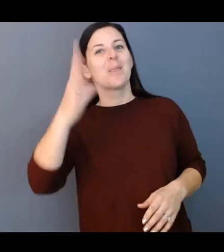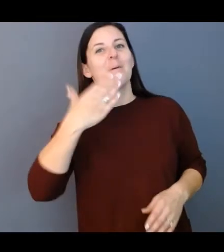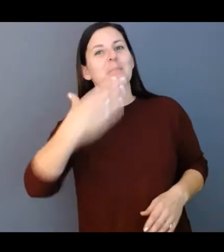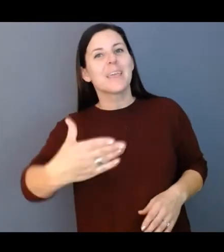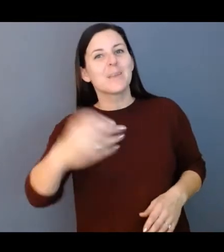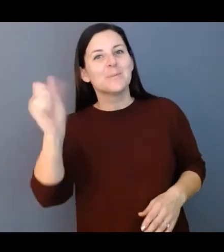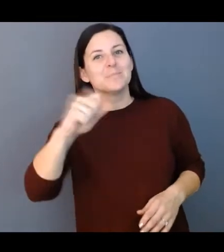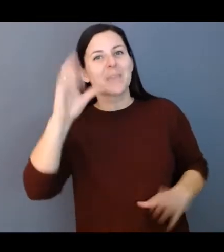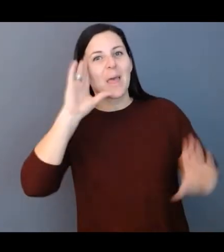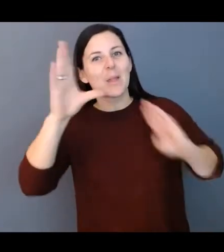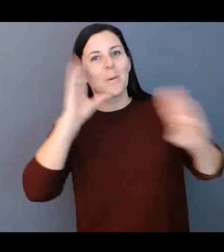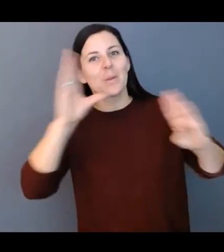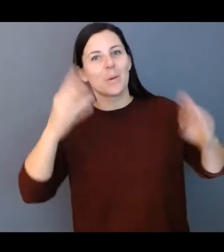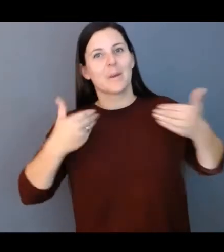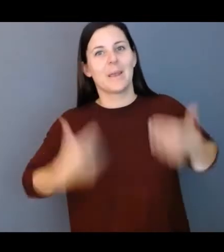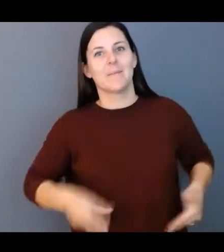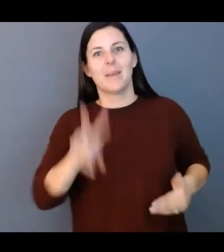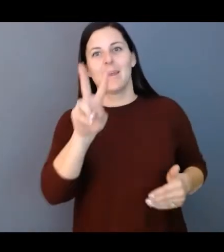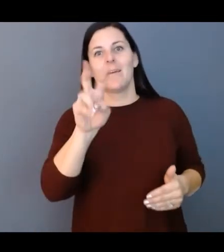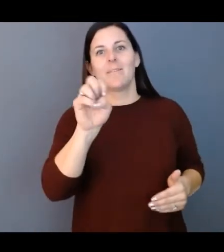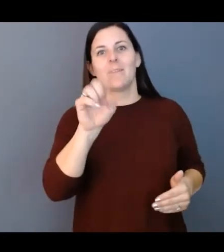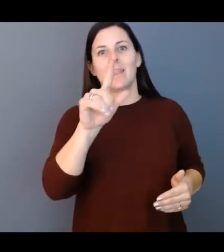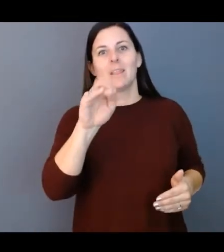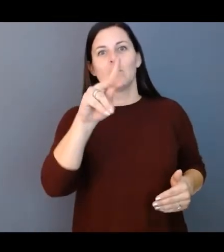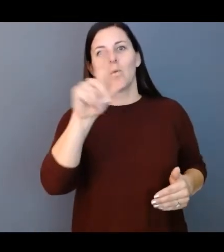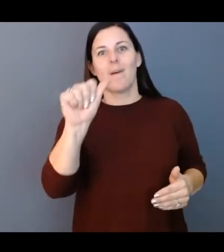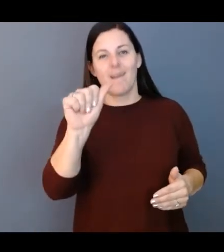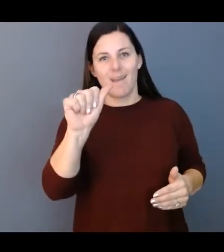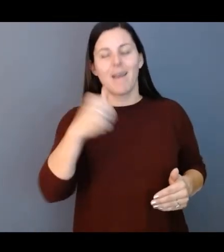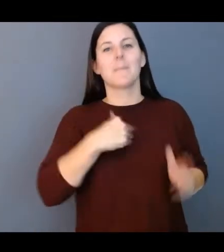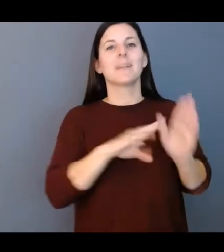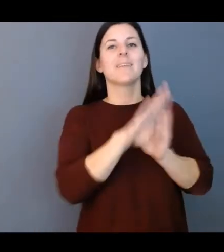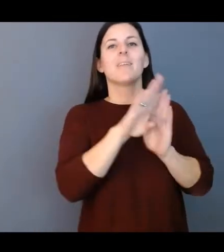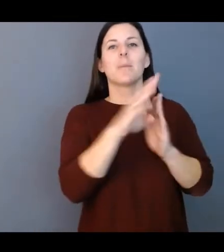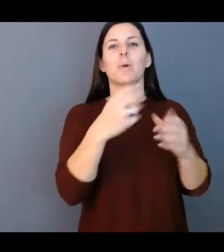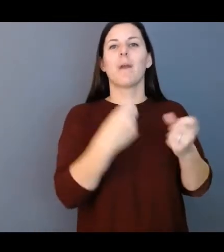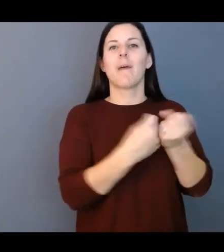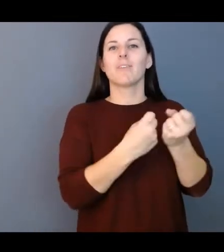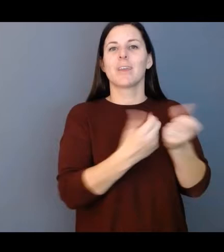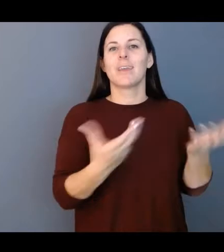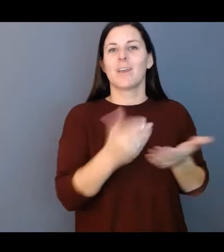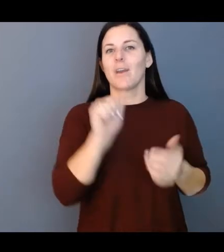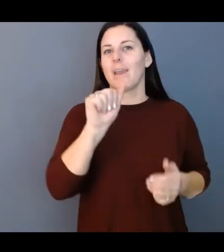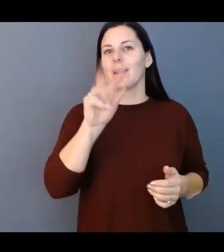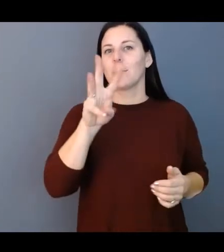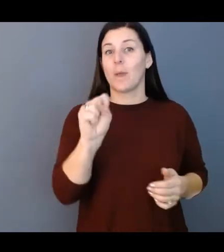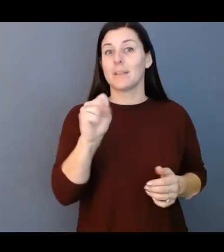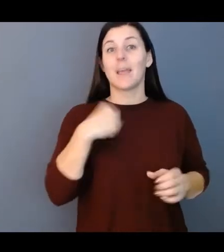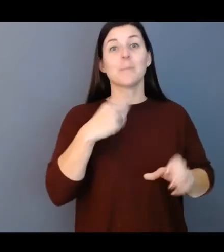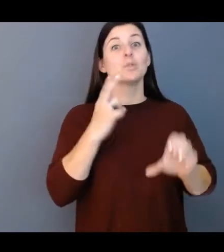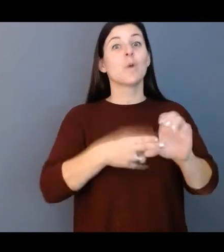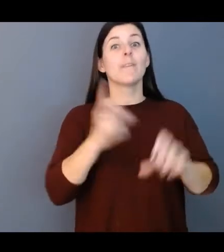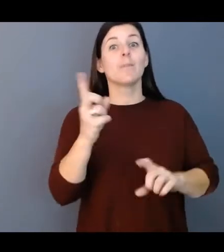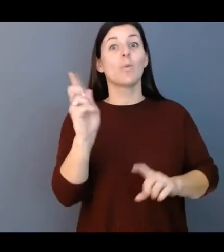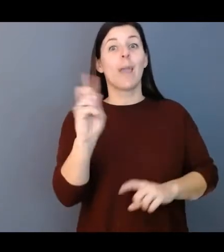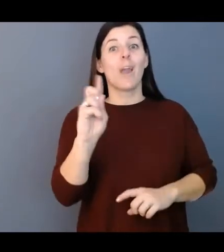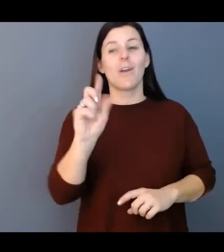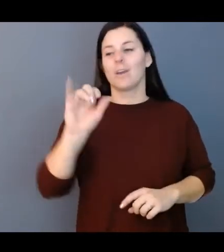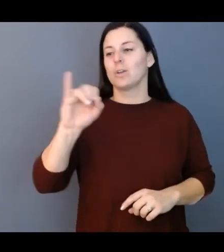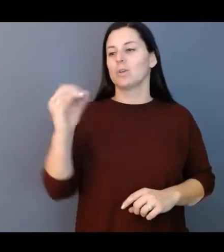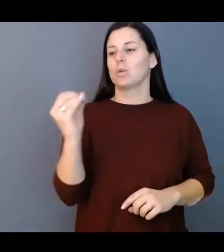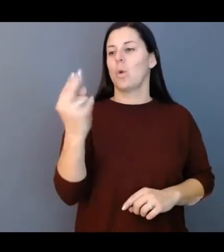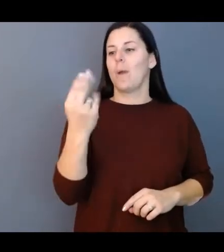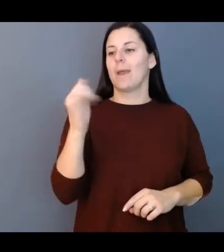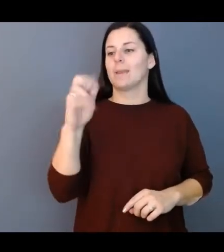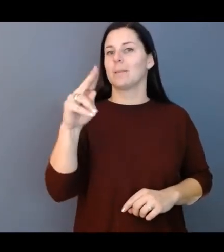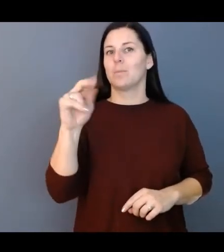Hi, Shashank. Thank you so much. Hi, everybody. I'm Veliswa Boya. I'm a developer advocate here at AWS. I'm joining all of you